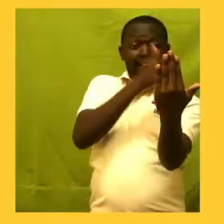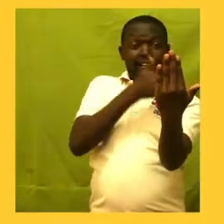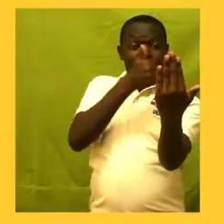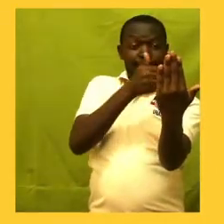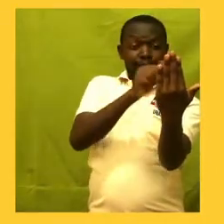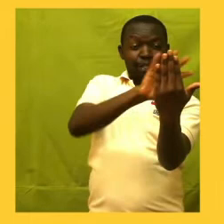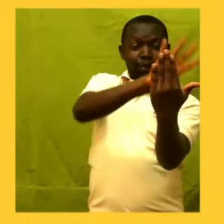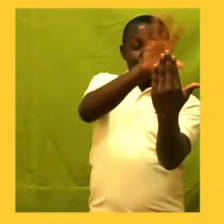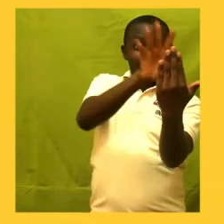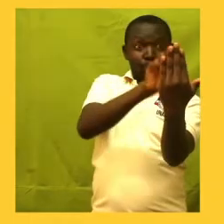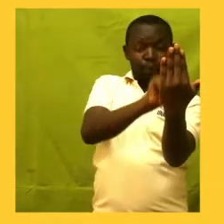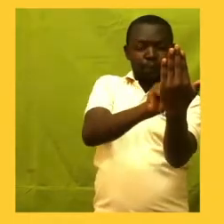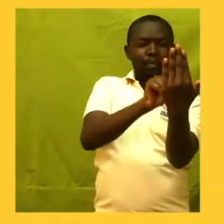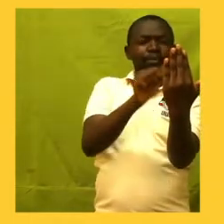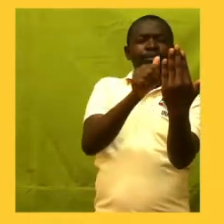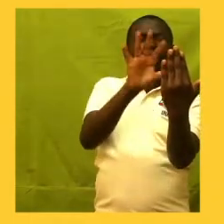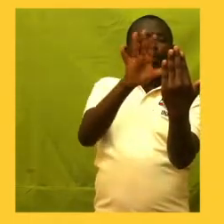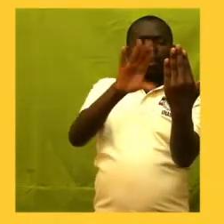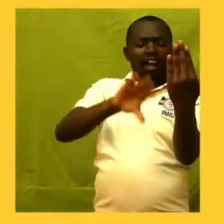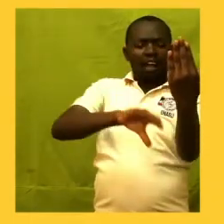from